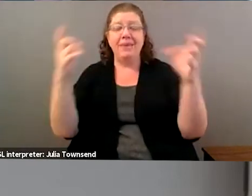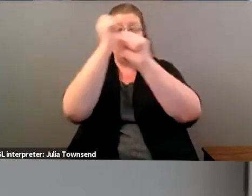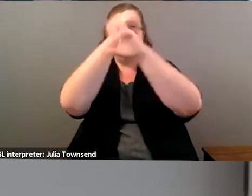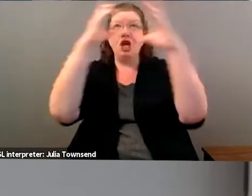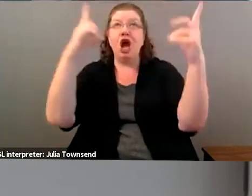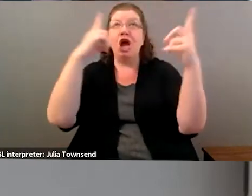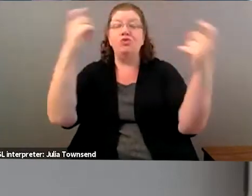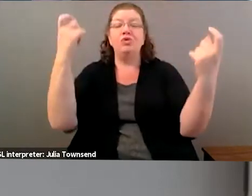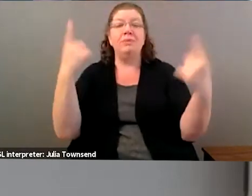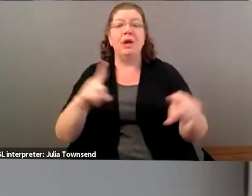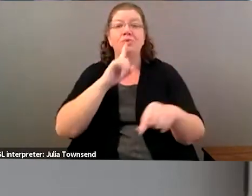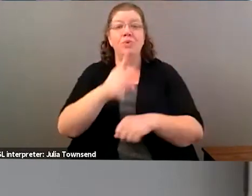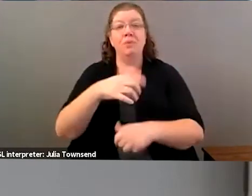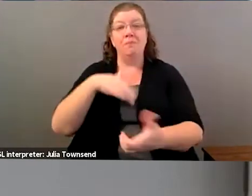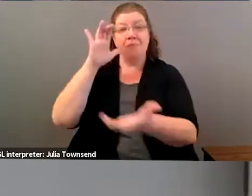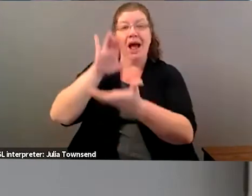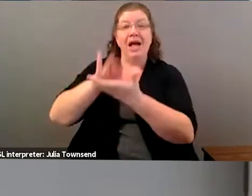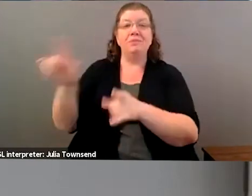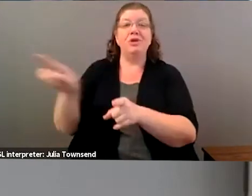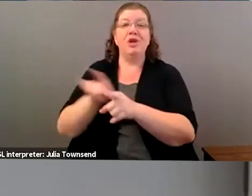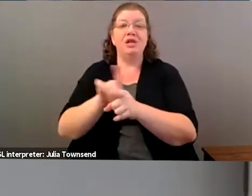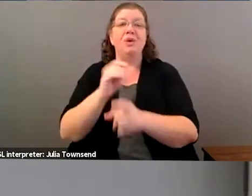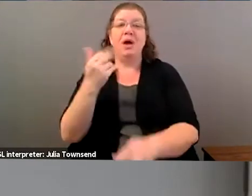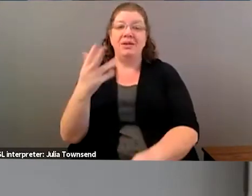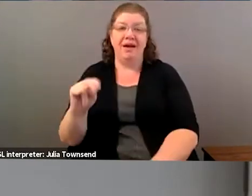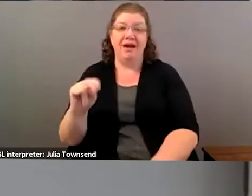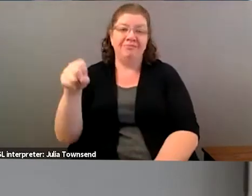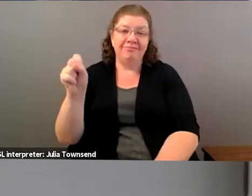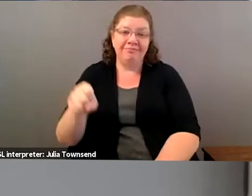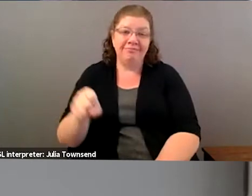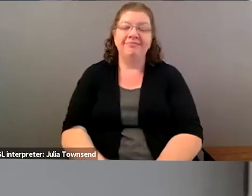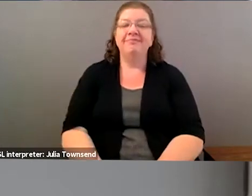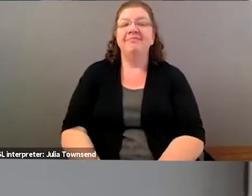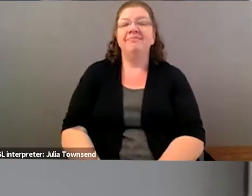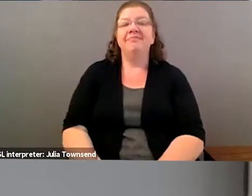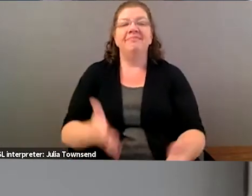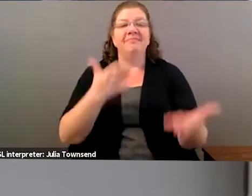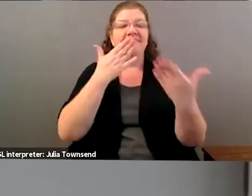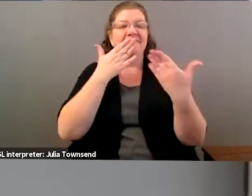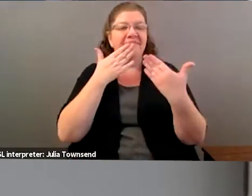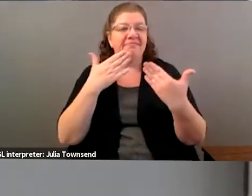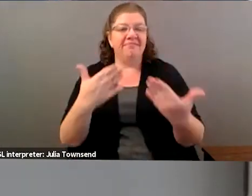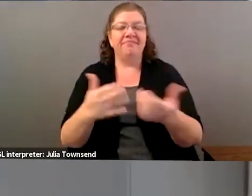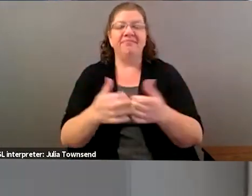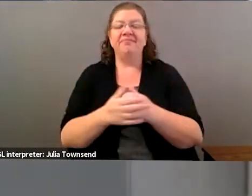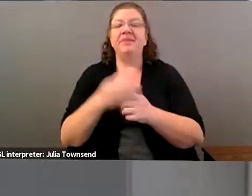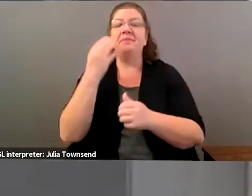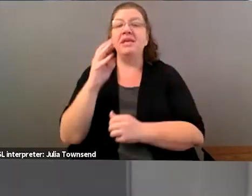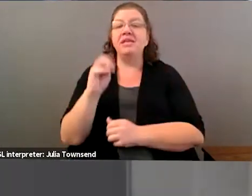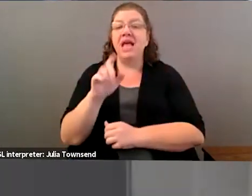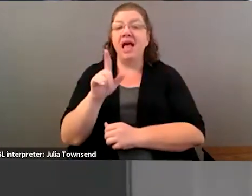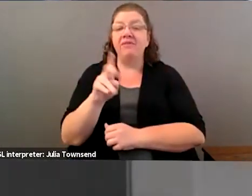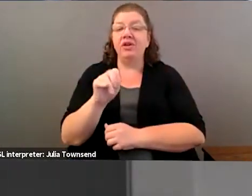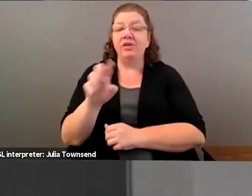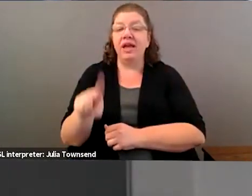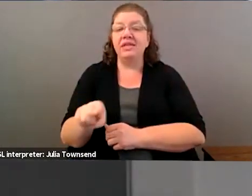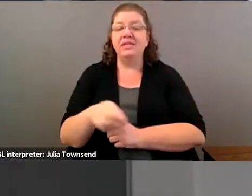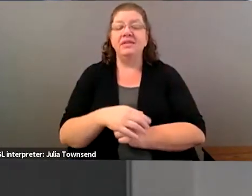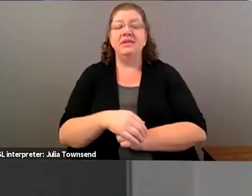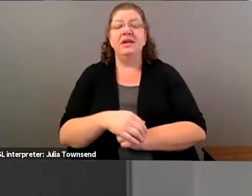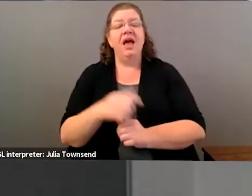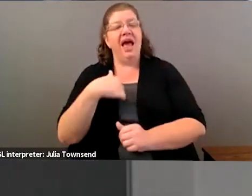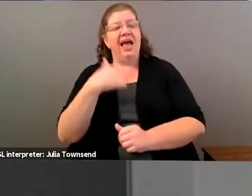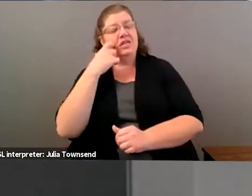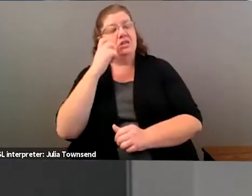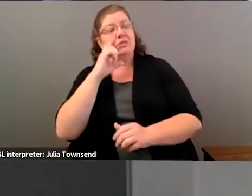My husband's also a Don. Thank you. Thank you. And Ms. Alvarez, please. I just realized